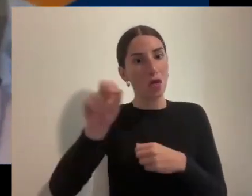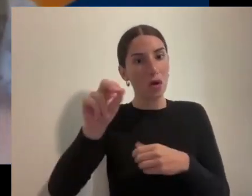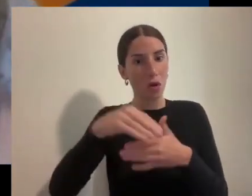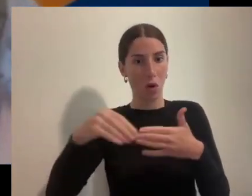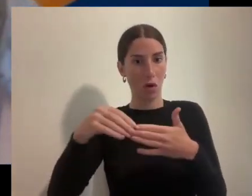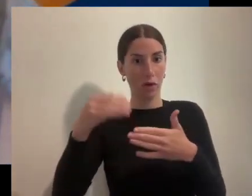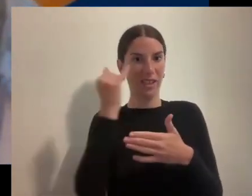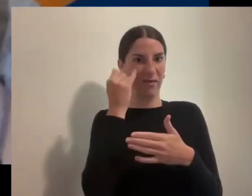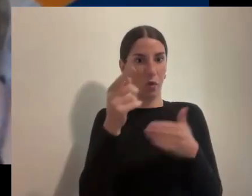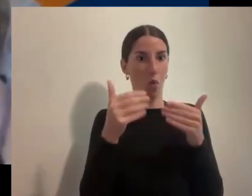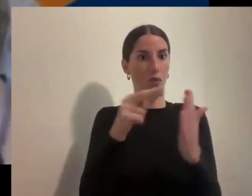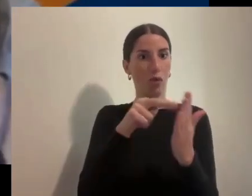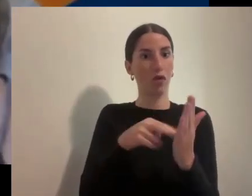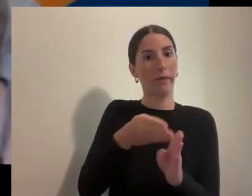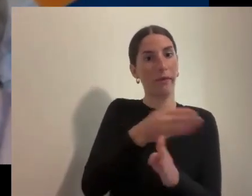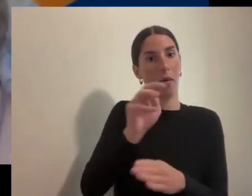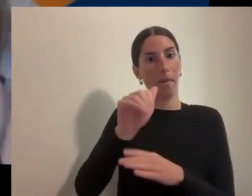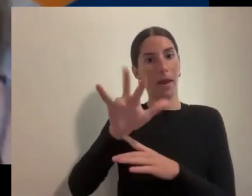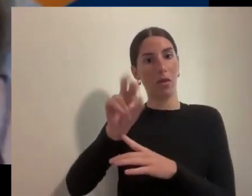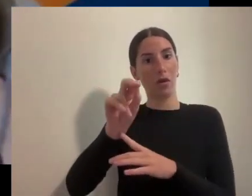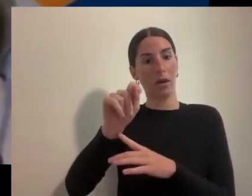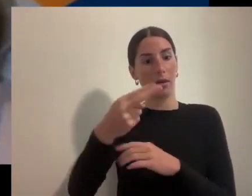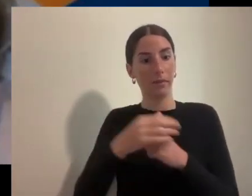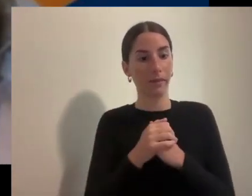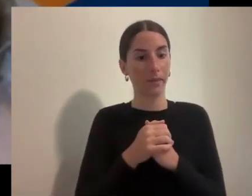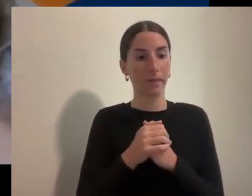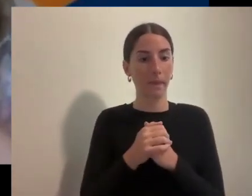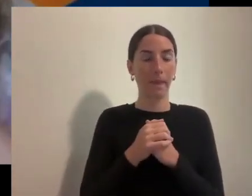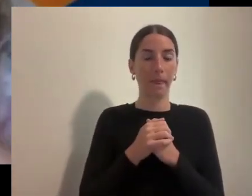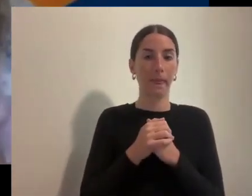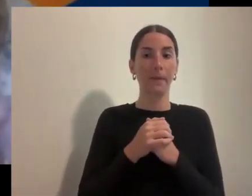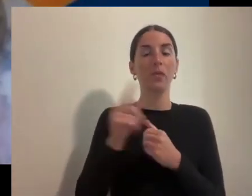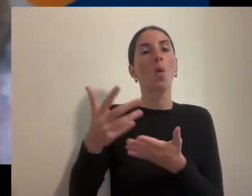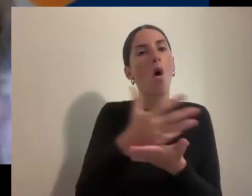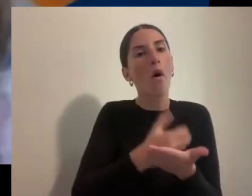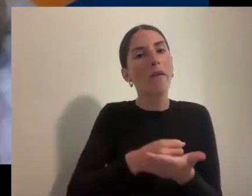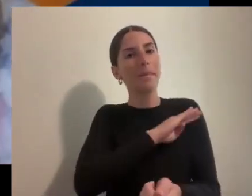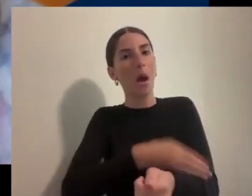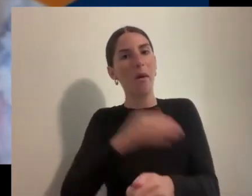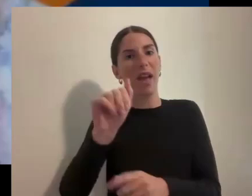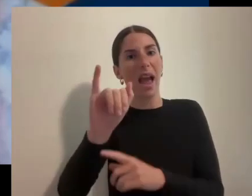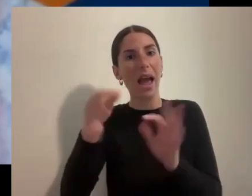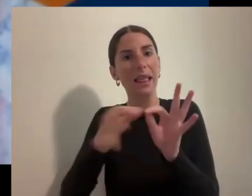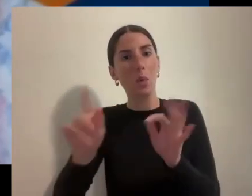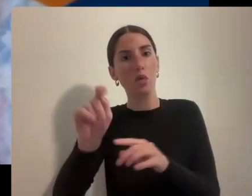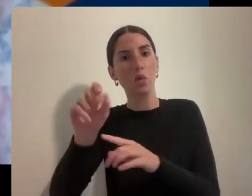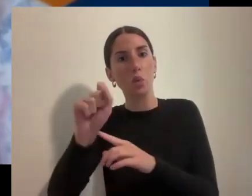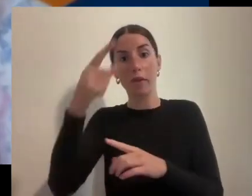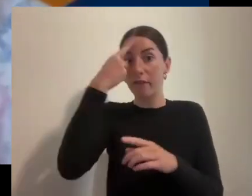30th. Learn to harvest the power of AI language tools specifically for interpreting